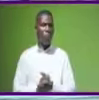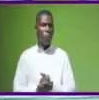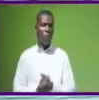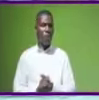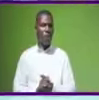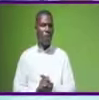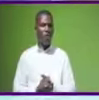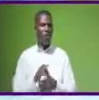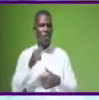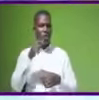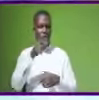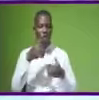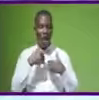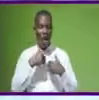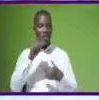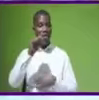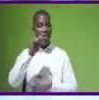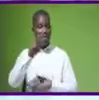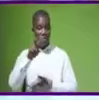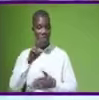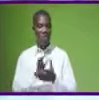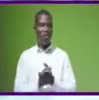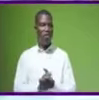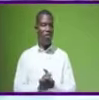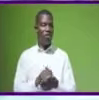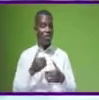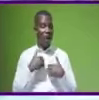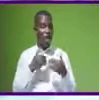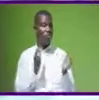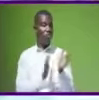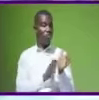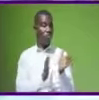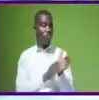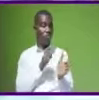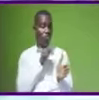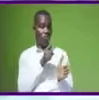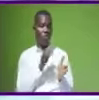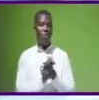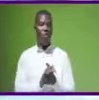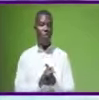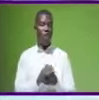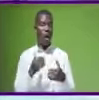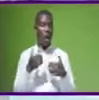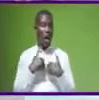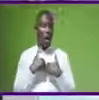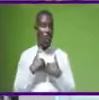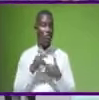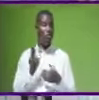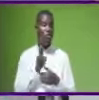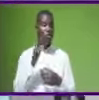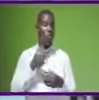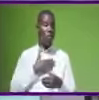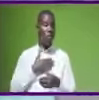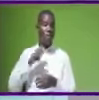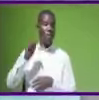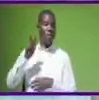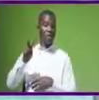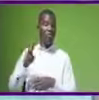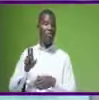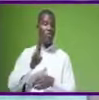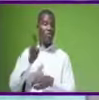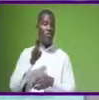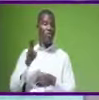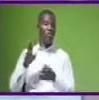Also, over TV, Sabe, over school. Now, men so made me TV, a